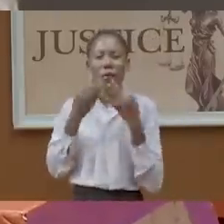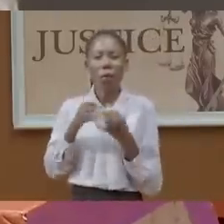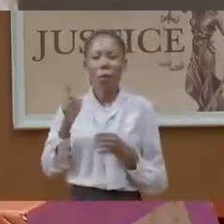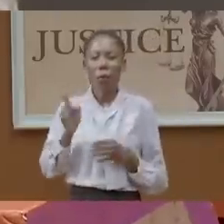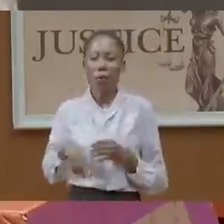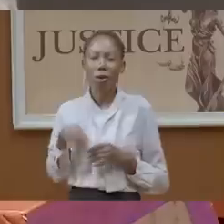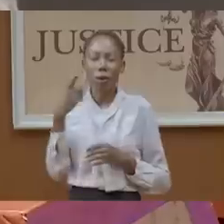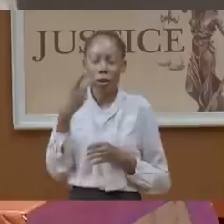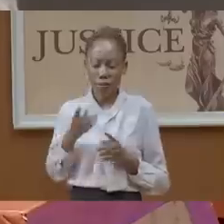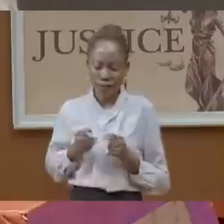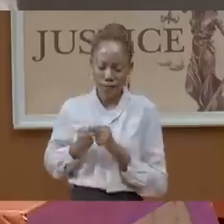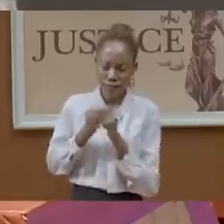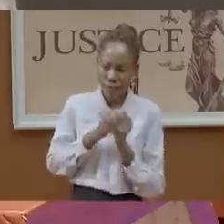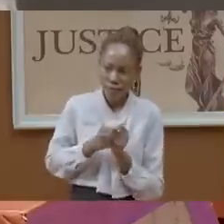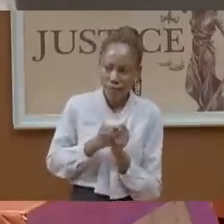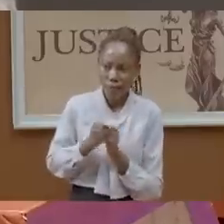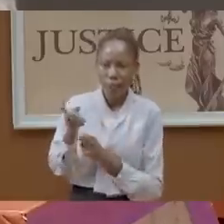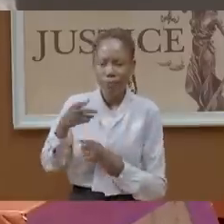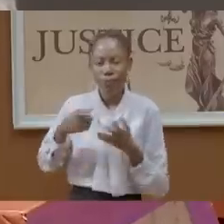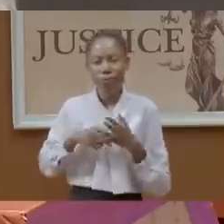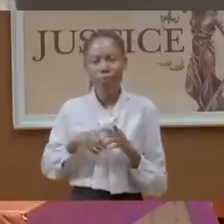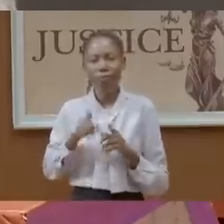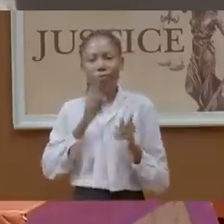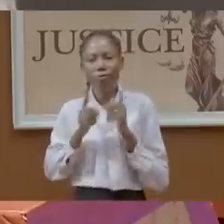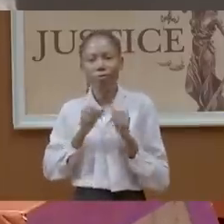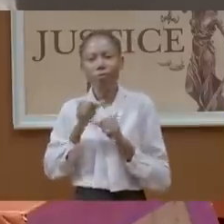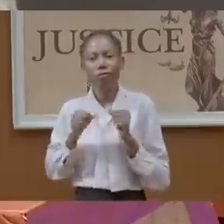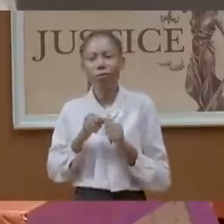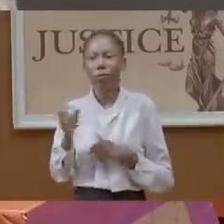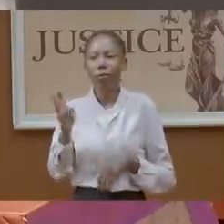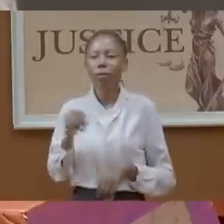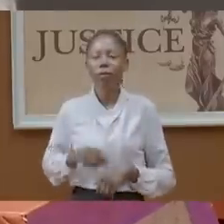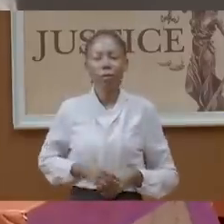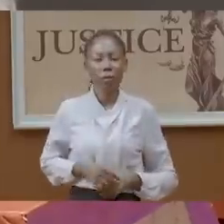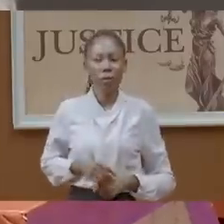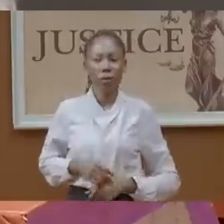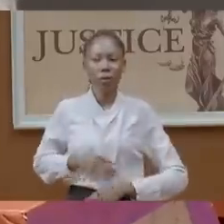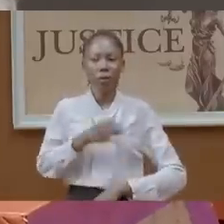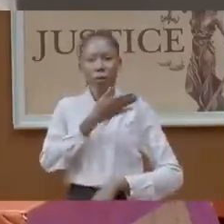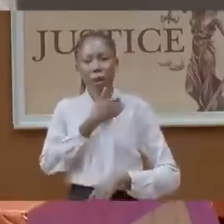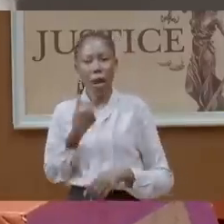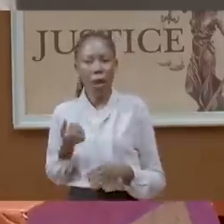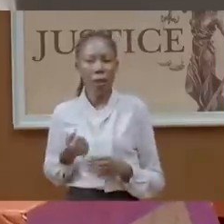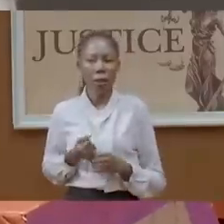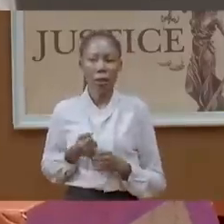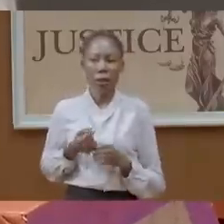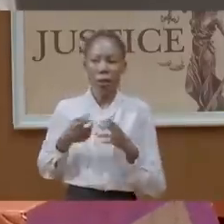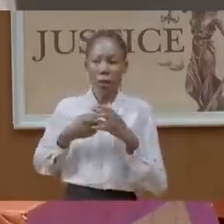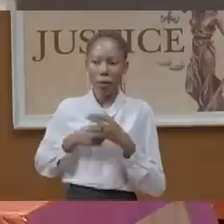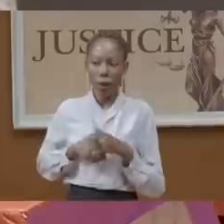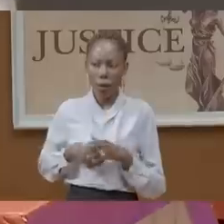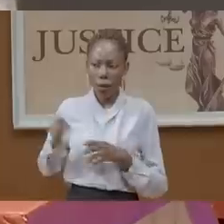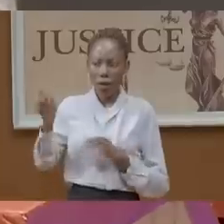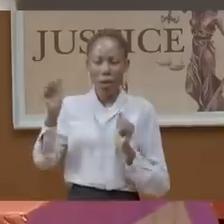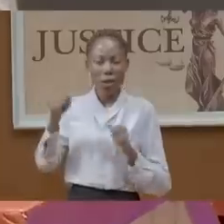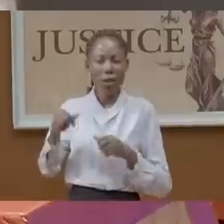dissolved. Because the things he will come and be telling them about me. And he was so successful at causing division between me and my